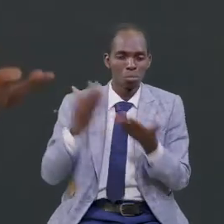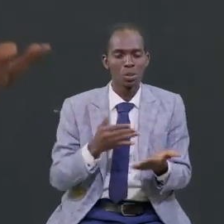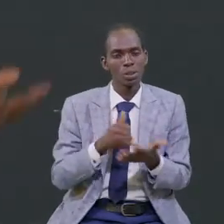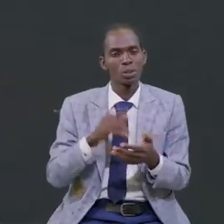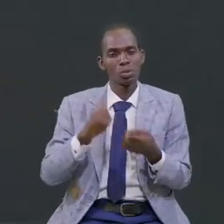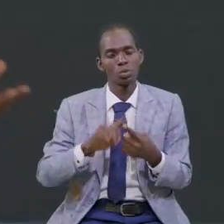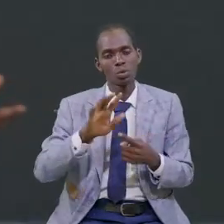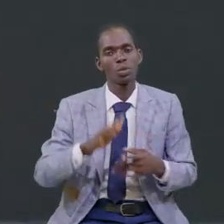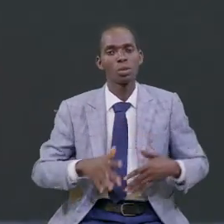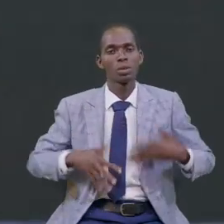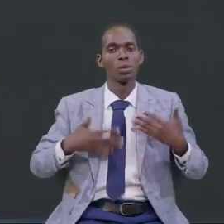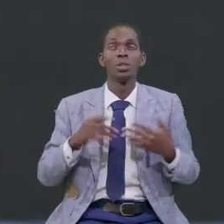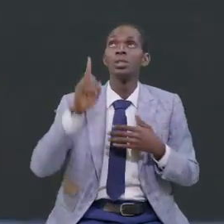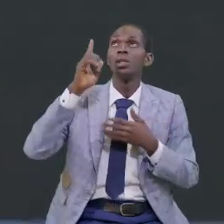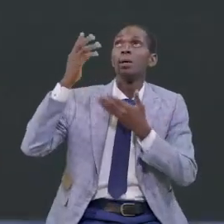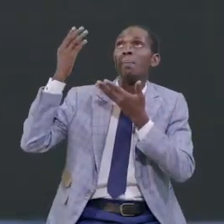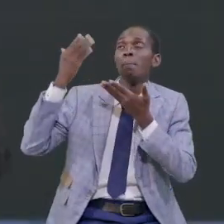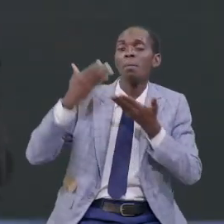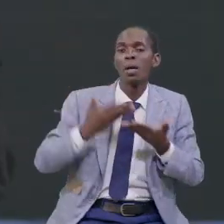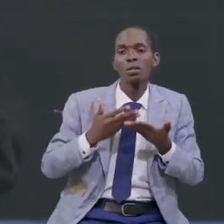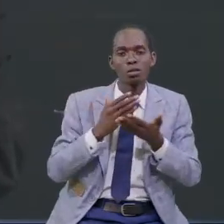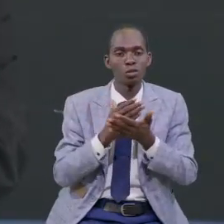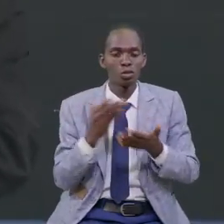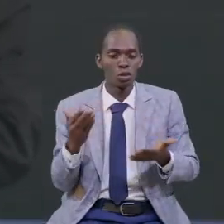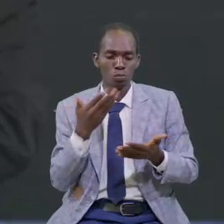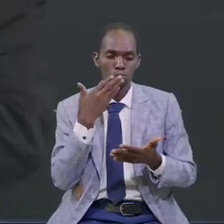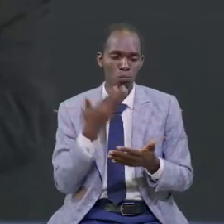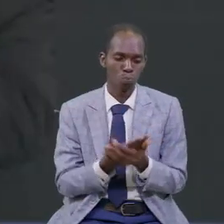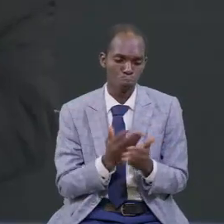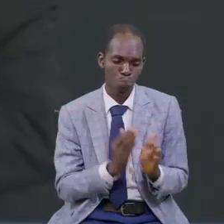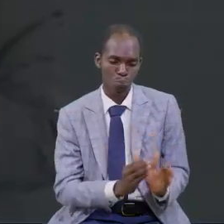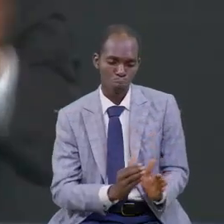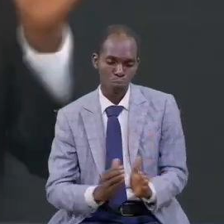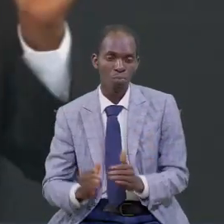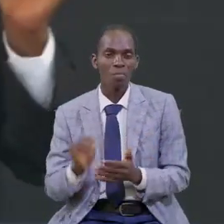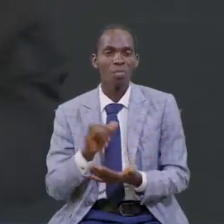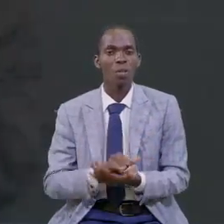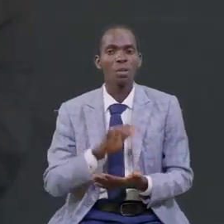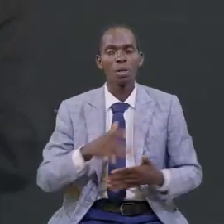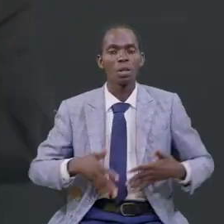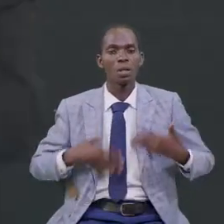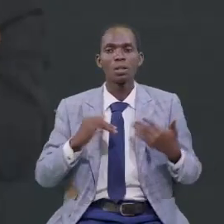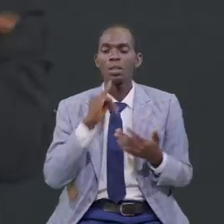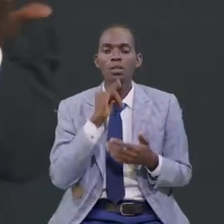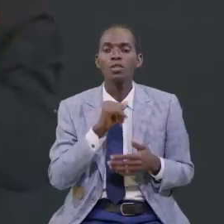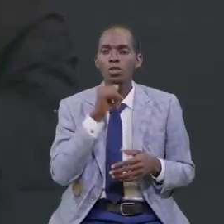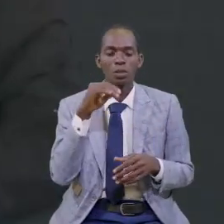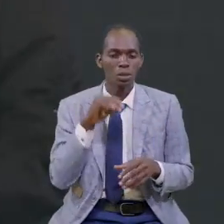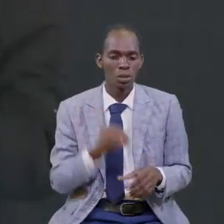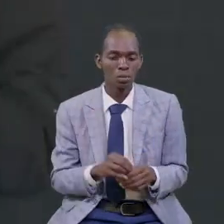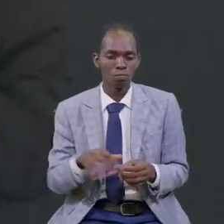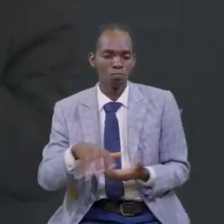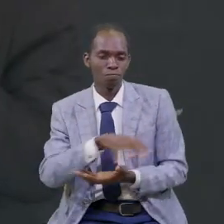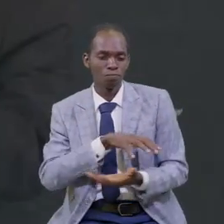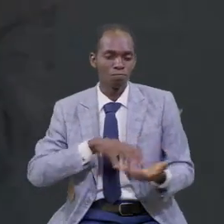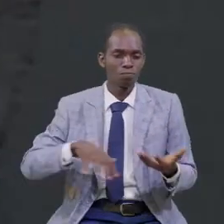It brings some good order. That your life is not disorderly anymore, because